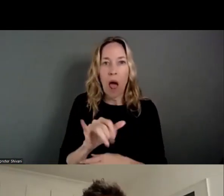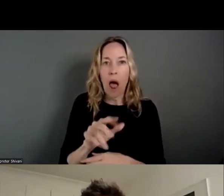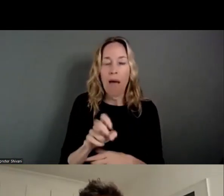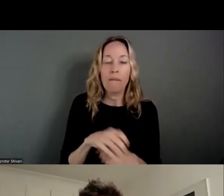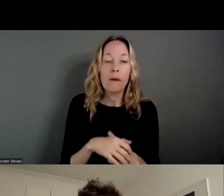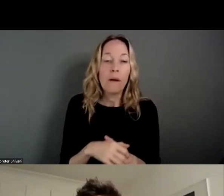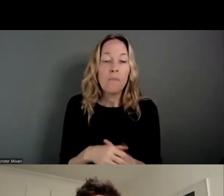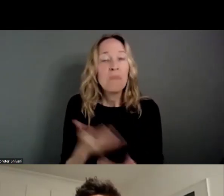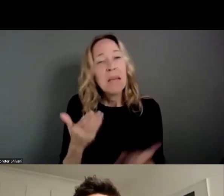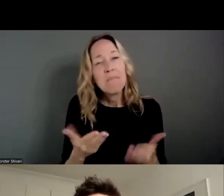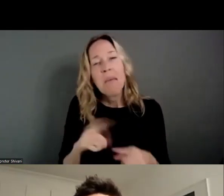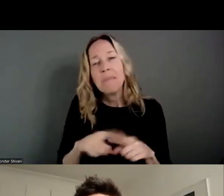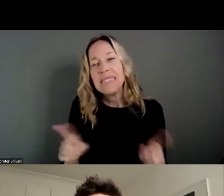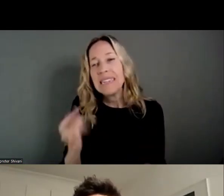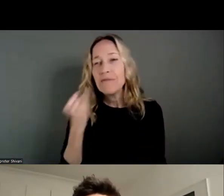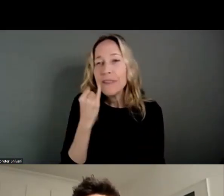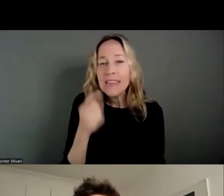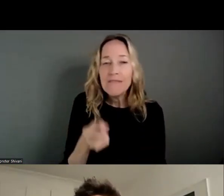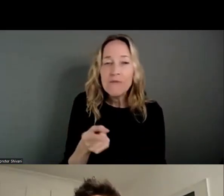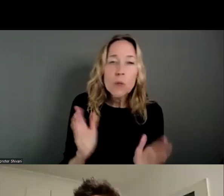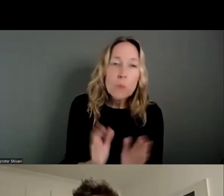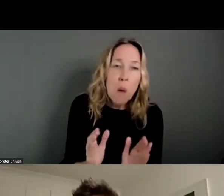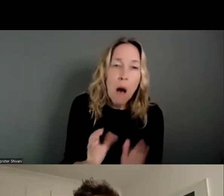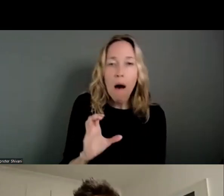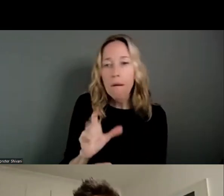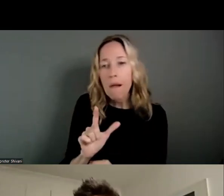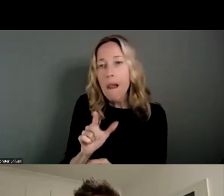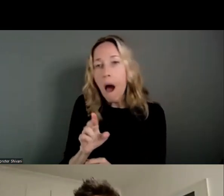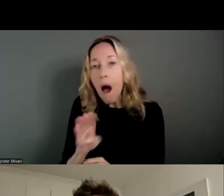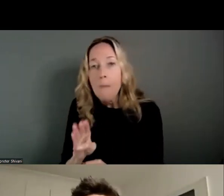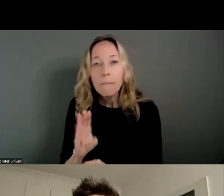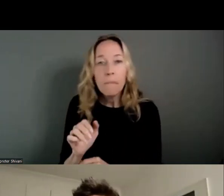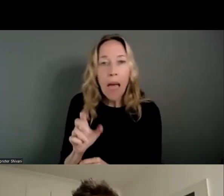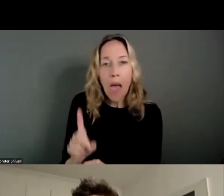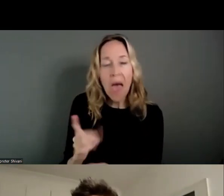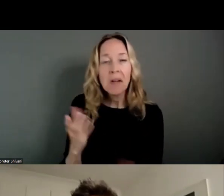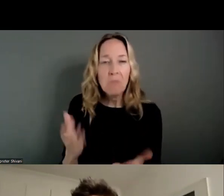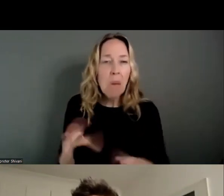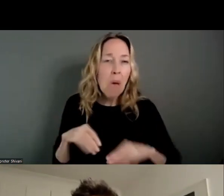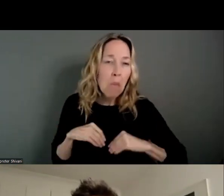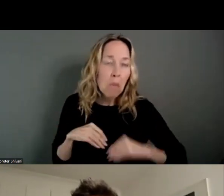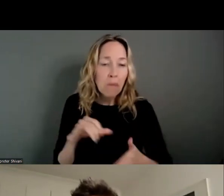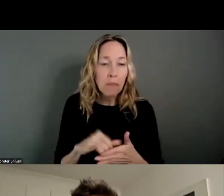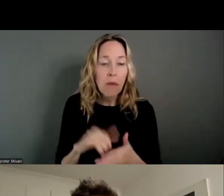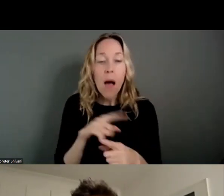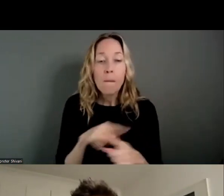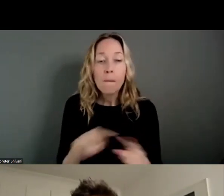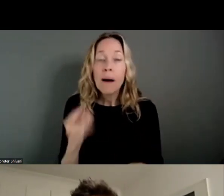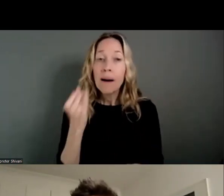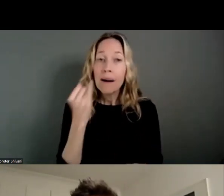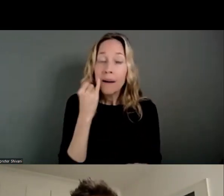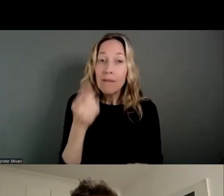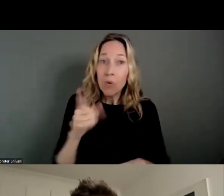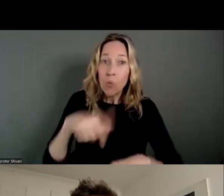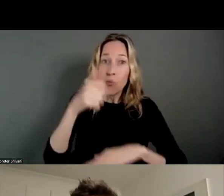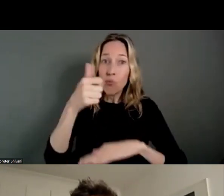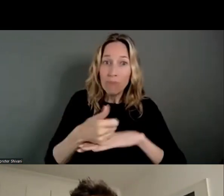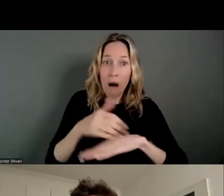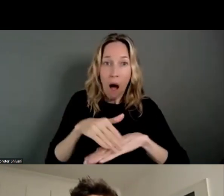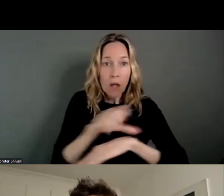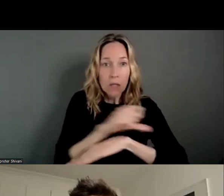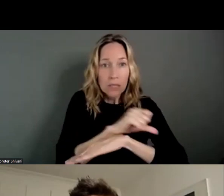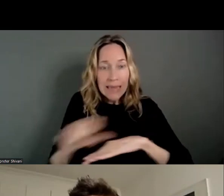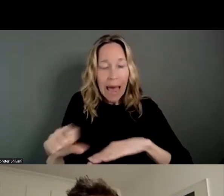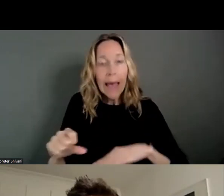they want to know what your show is going to be like. Are you going to entertain their audience for an evening? So it's more than just the music. It's, you